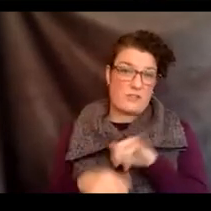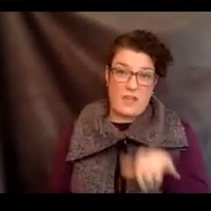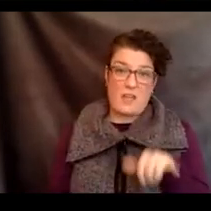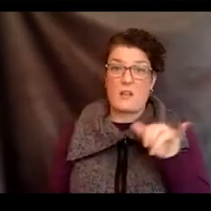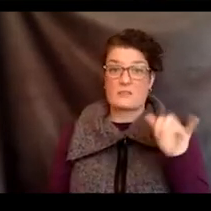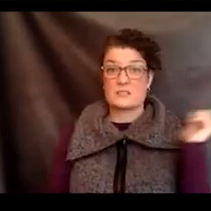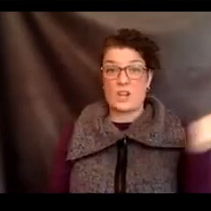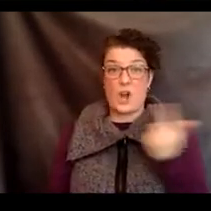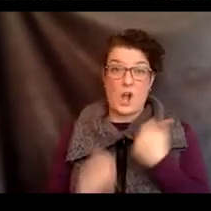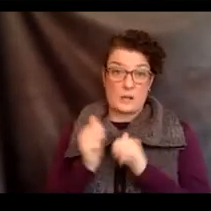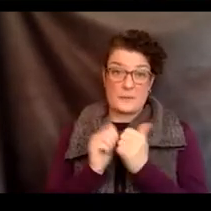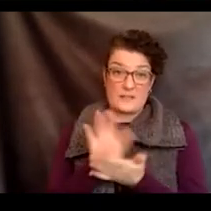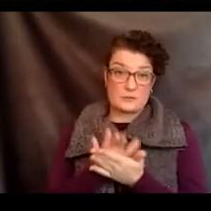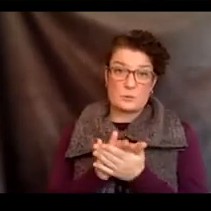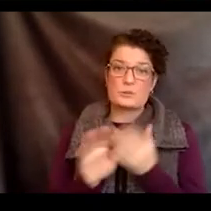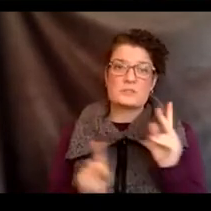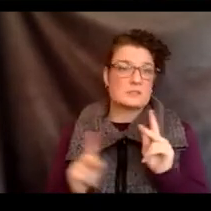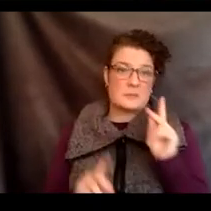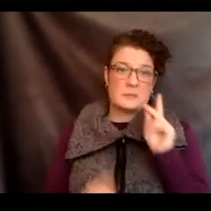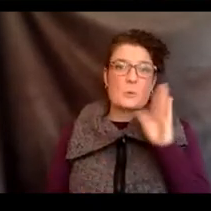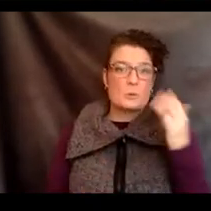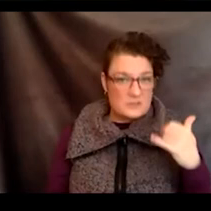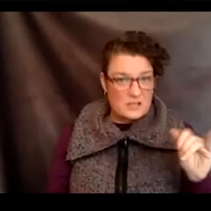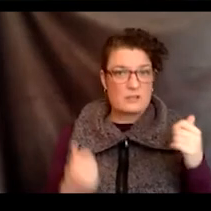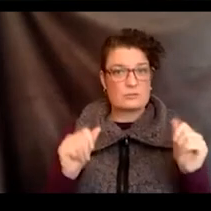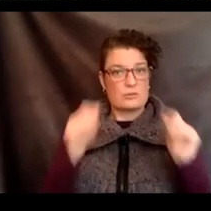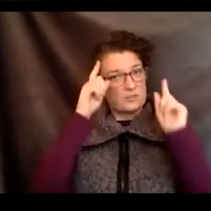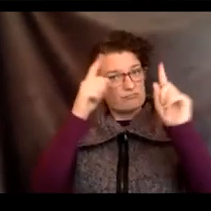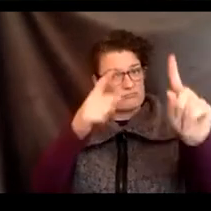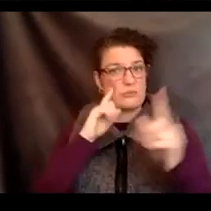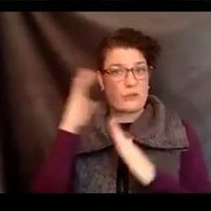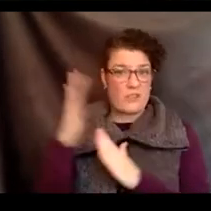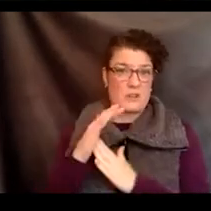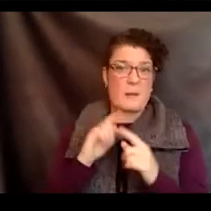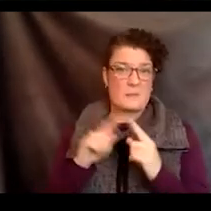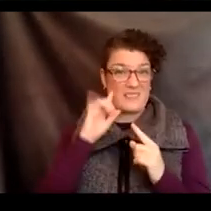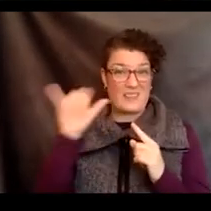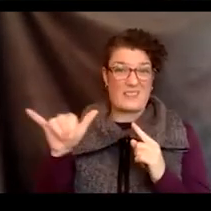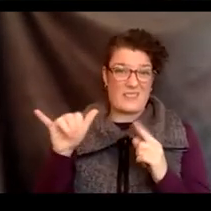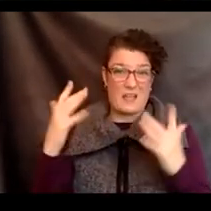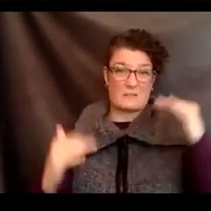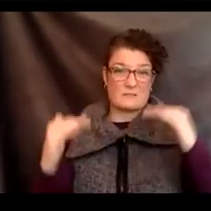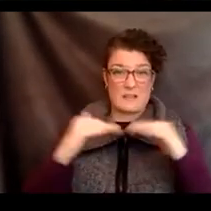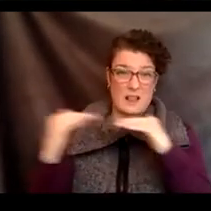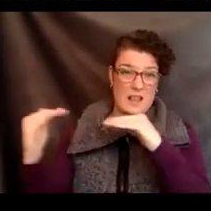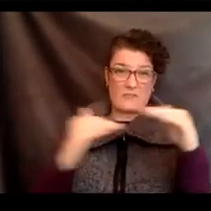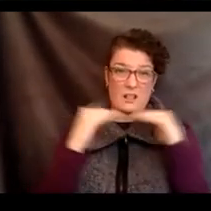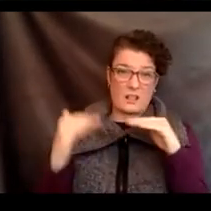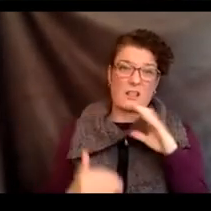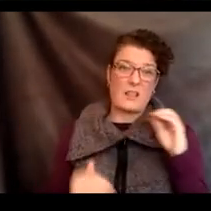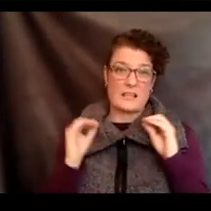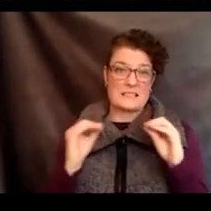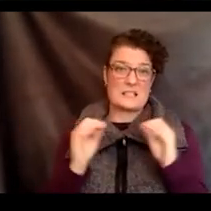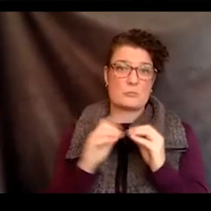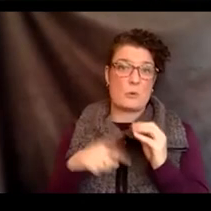competitive schools, people are still going to try to reach for the top, but I think that kind of leveling that and teaching more